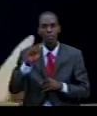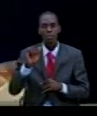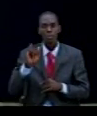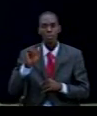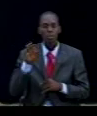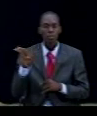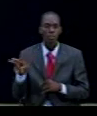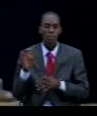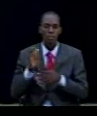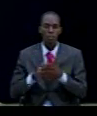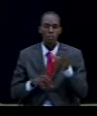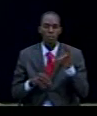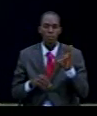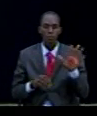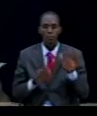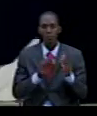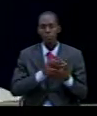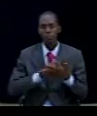65, verse 24.